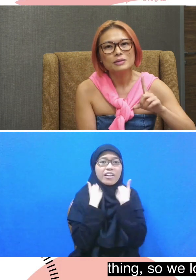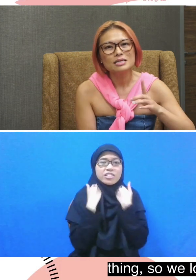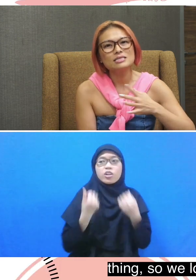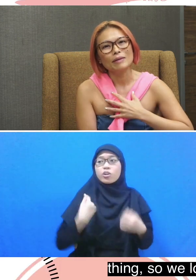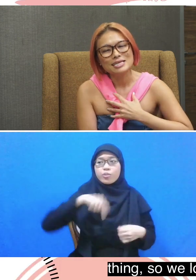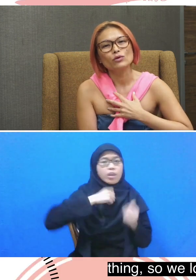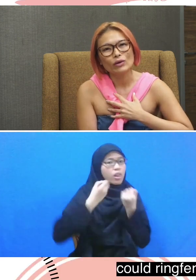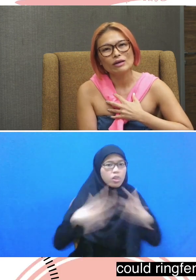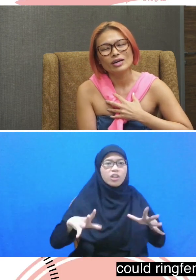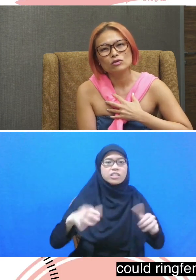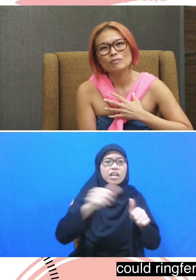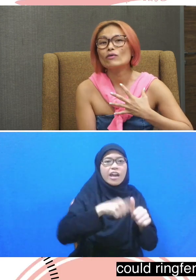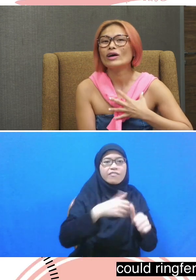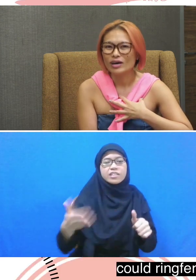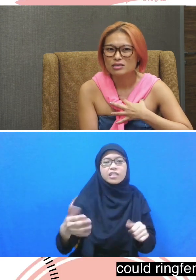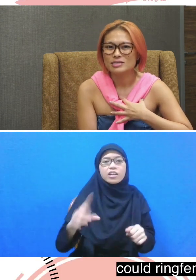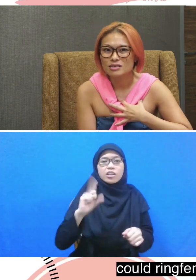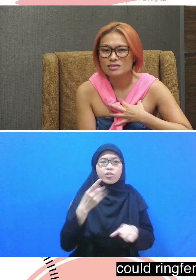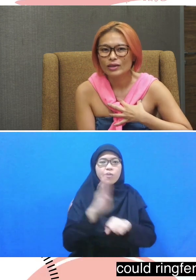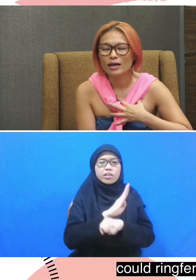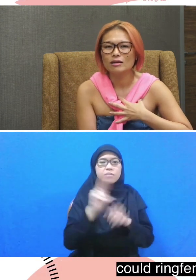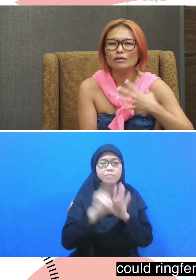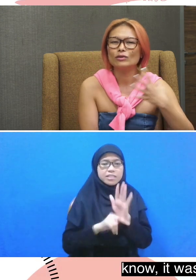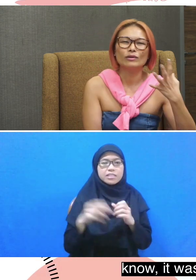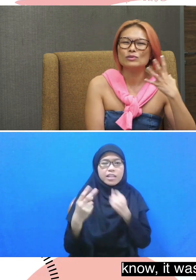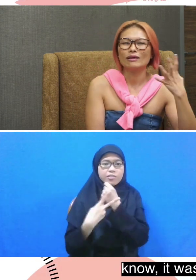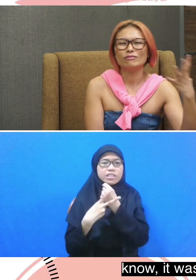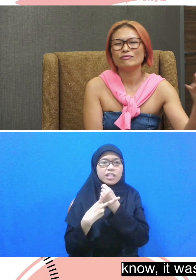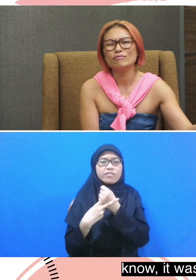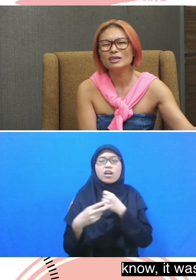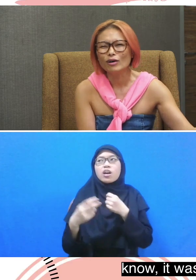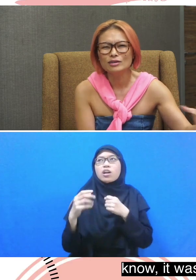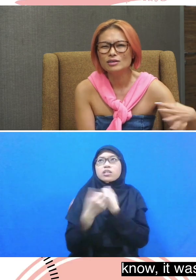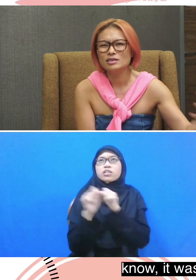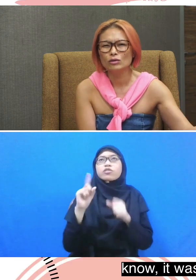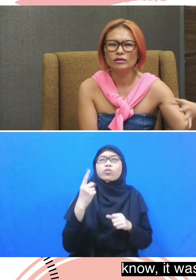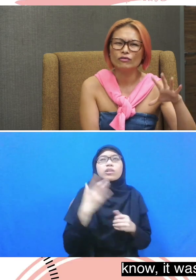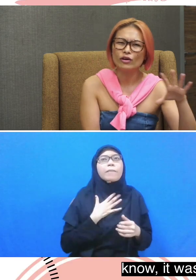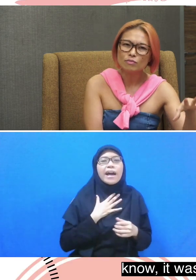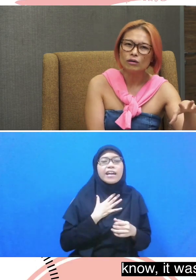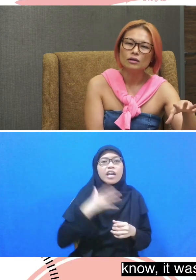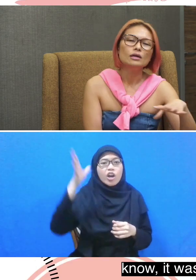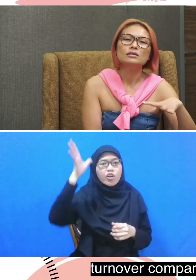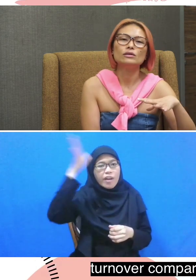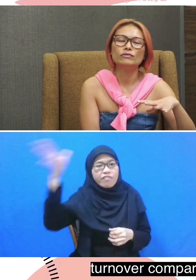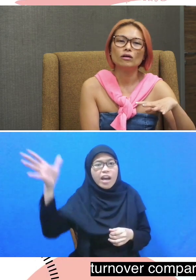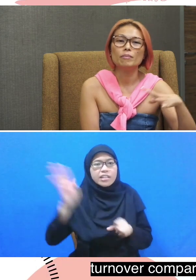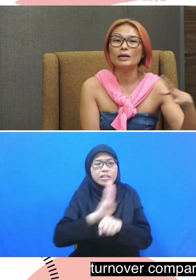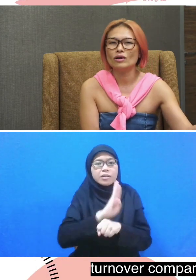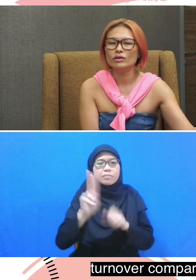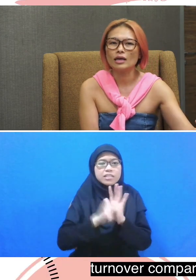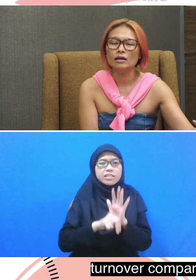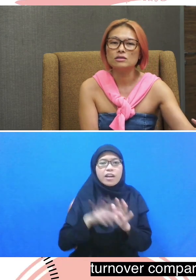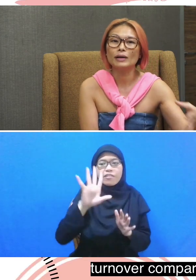only business that my dad could ring fence was my grandfather's business. And, you know, it was like $5 million turnover, very small turnover